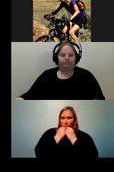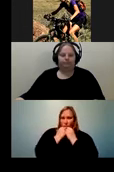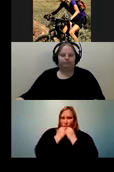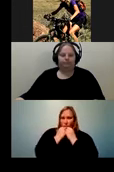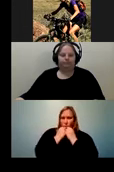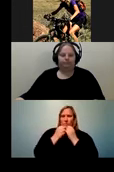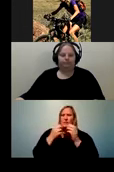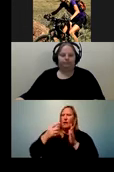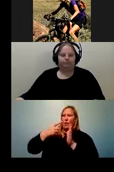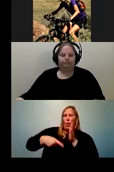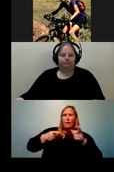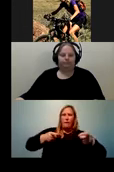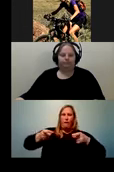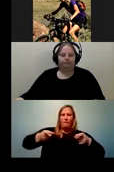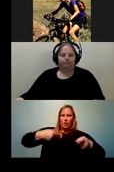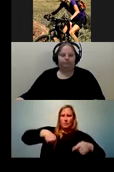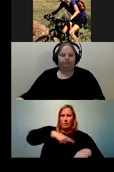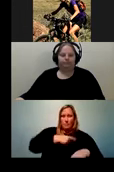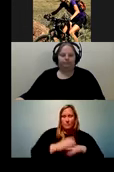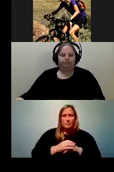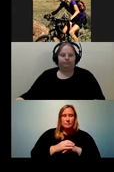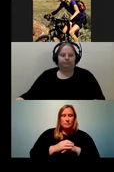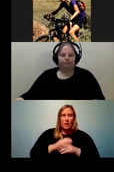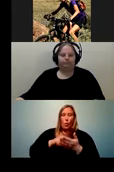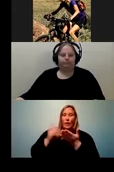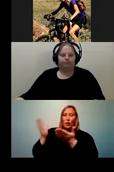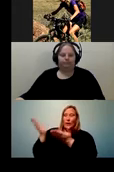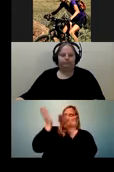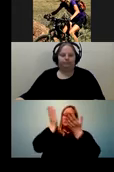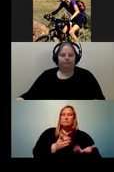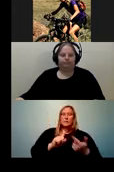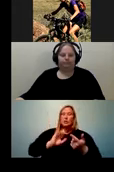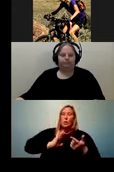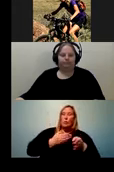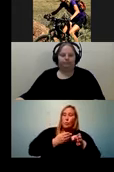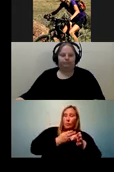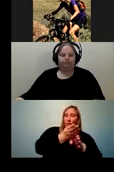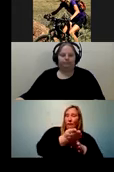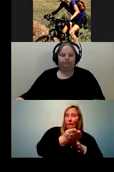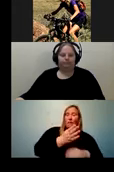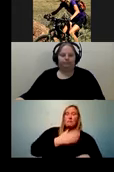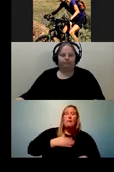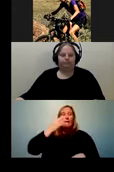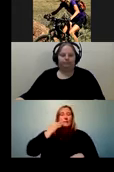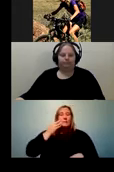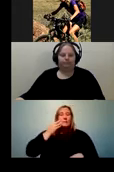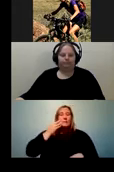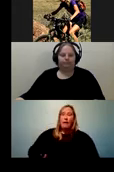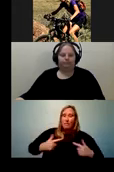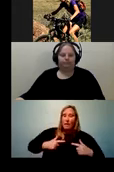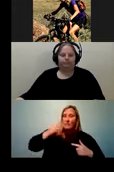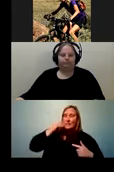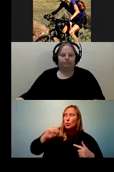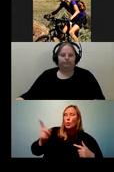So it's what we bring into the profession. Like me with my experience, my life experience, where I grew up